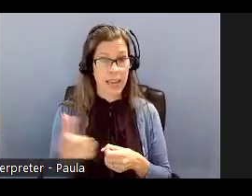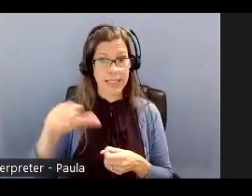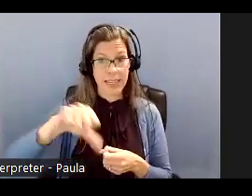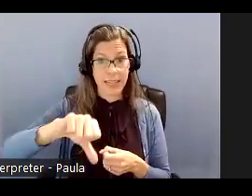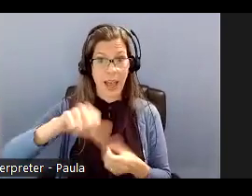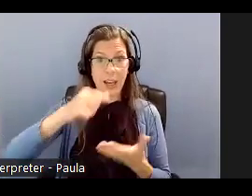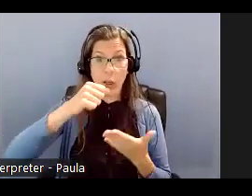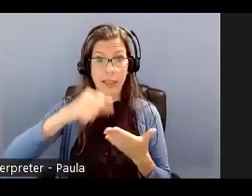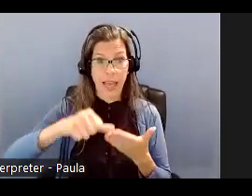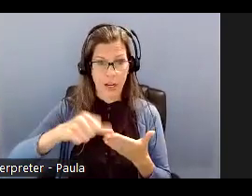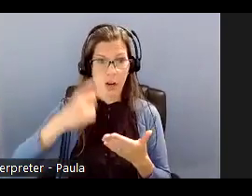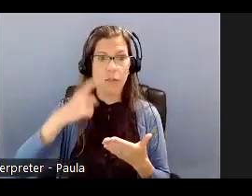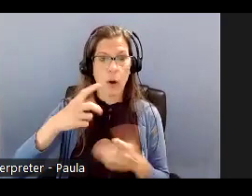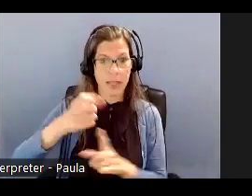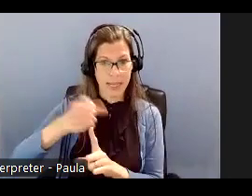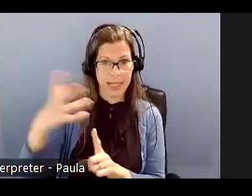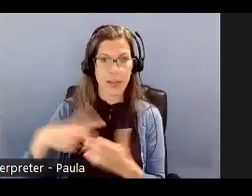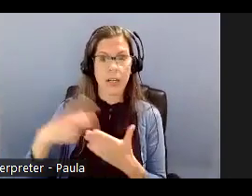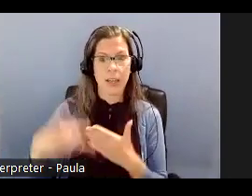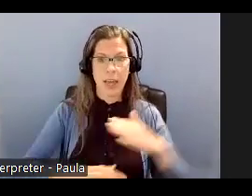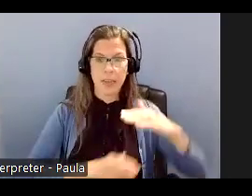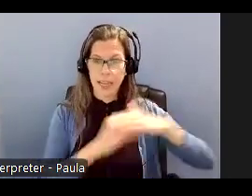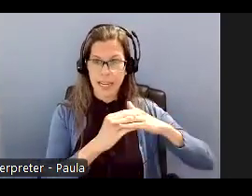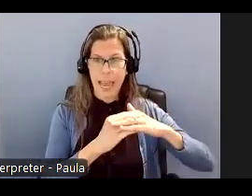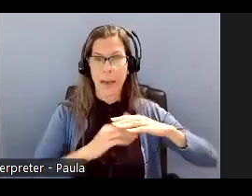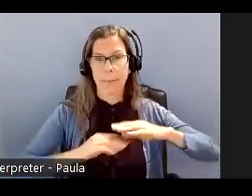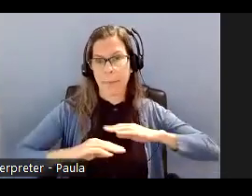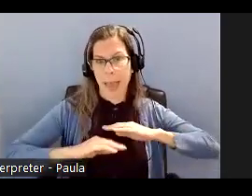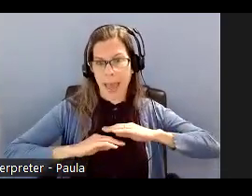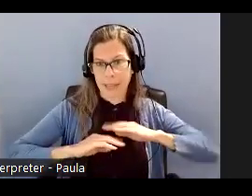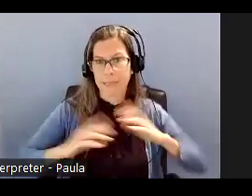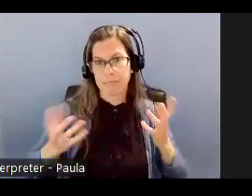Health Expansion that the cap has been met, the enrollment cap has been met.